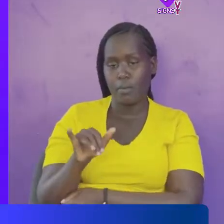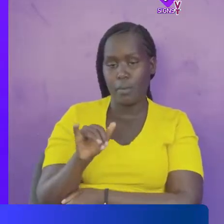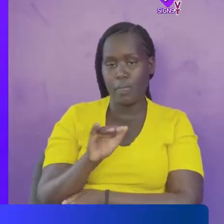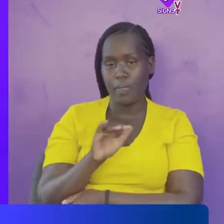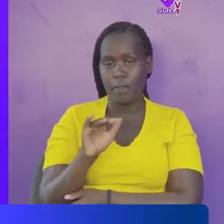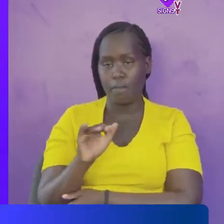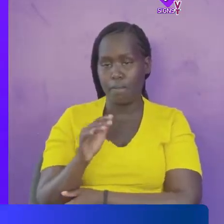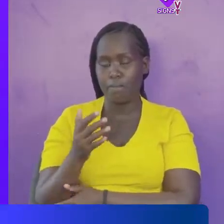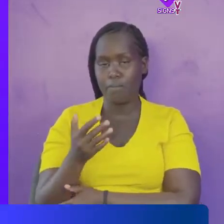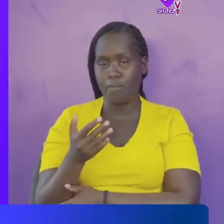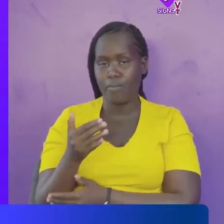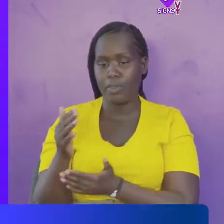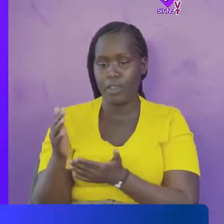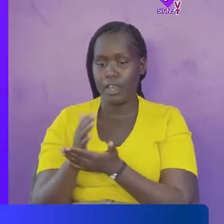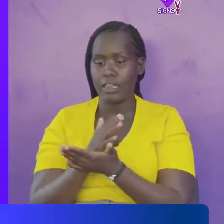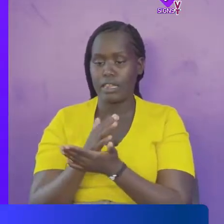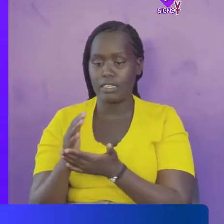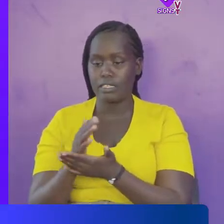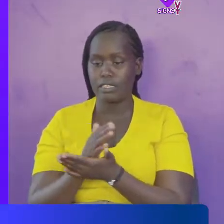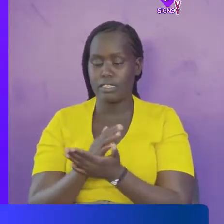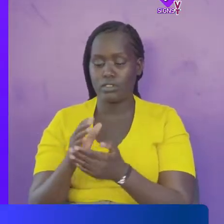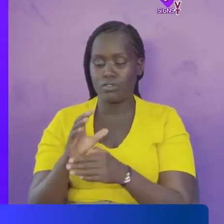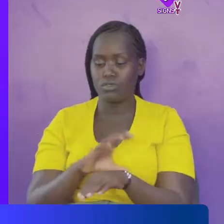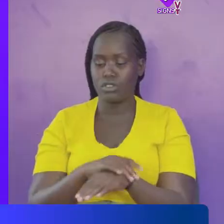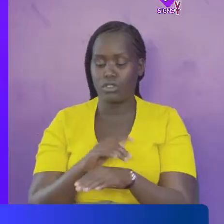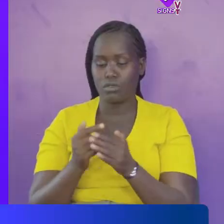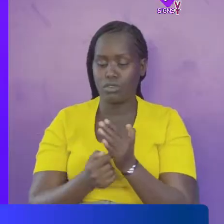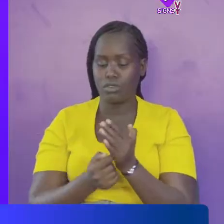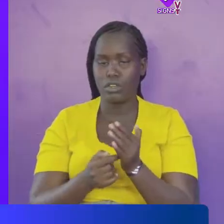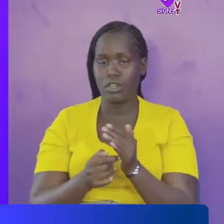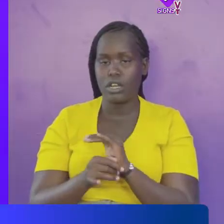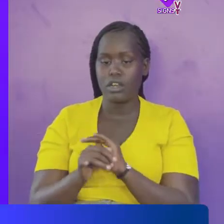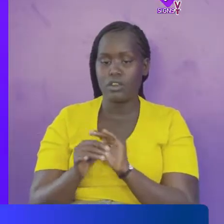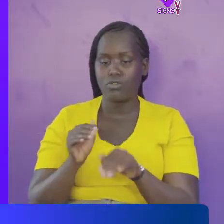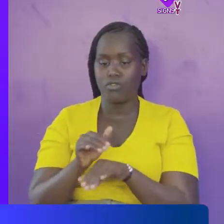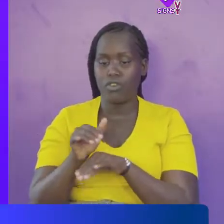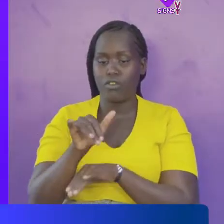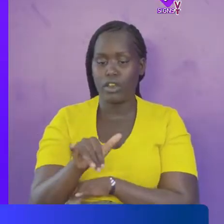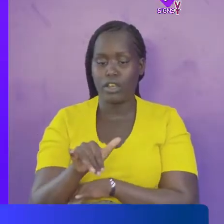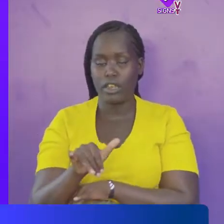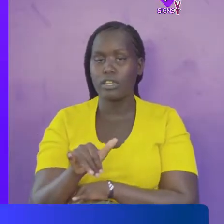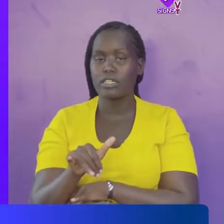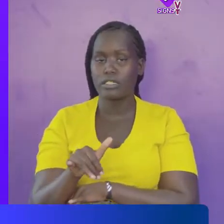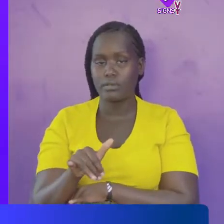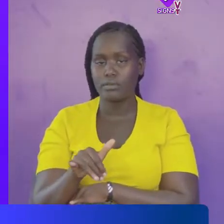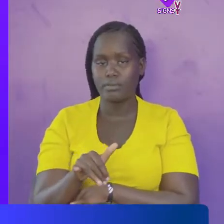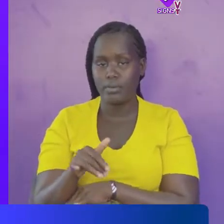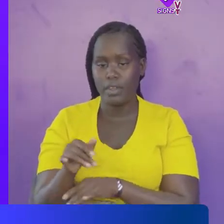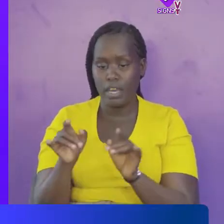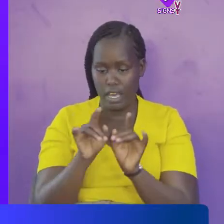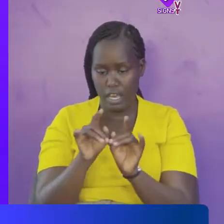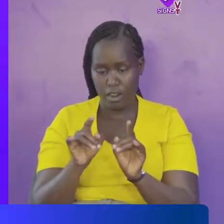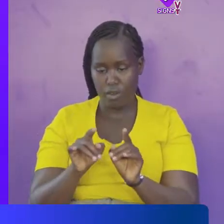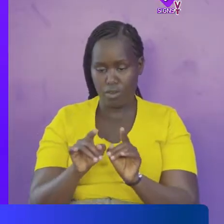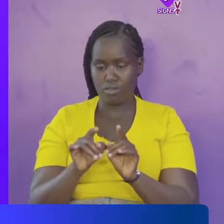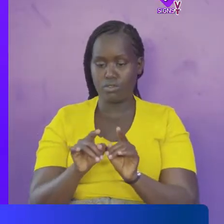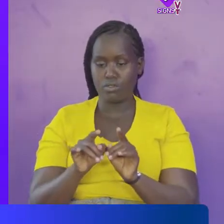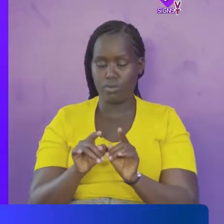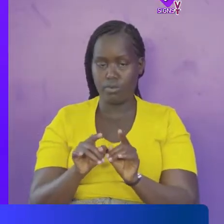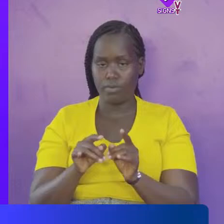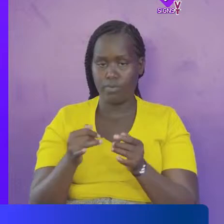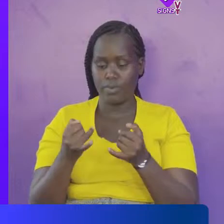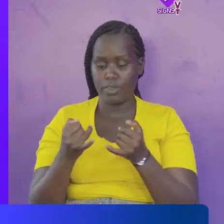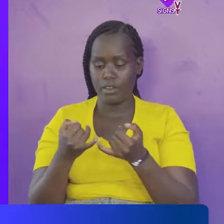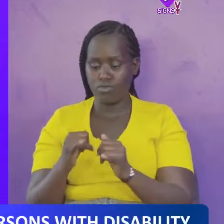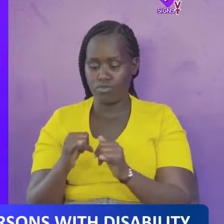private sector to also take root and take note and also try to